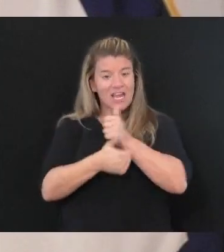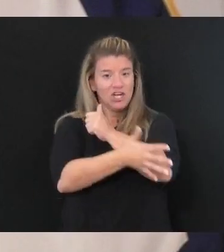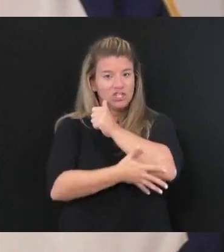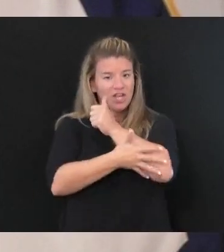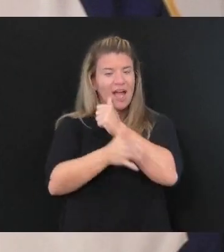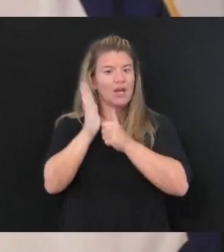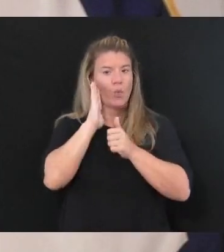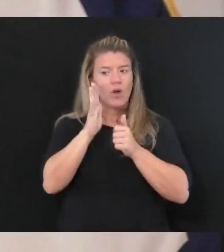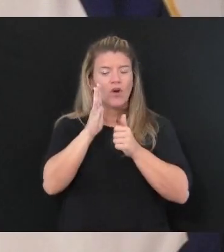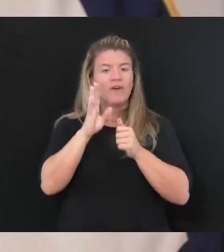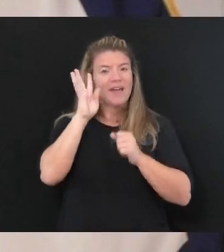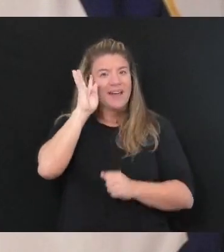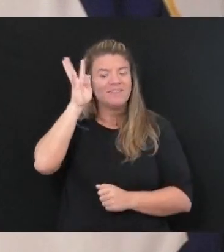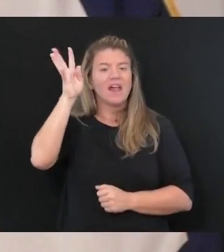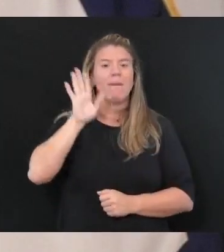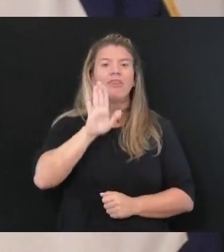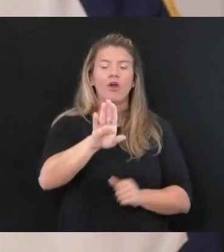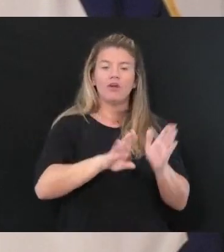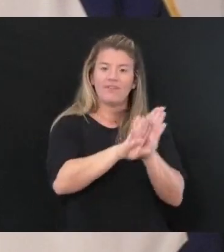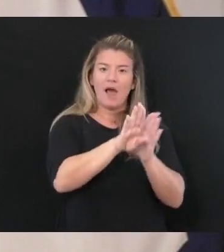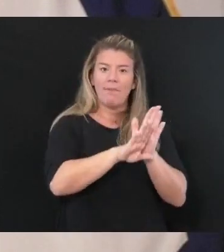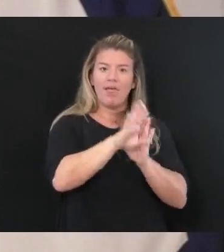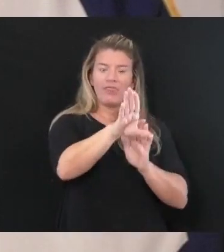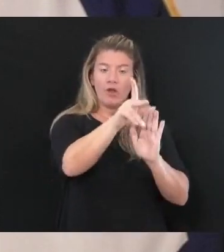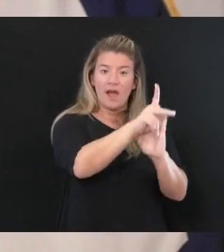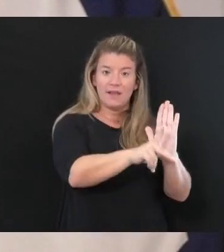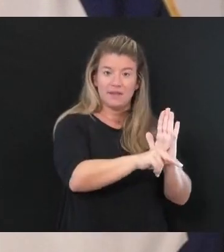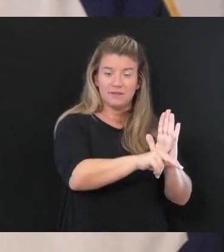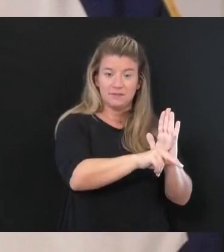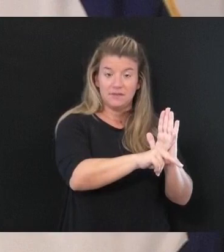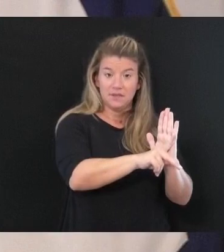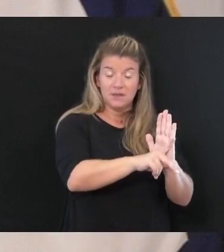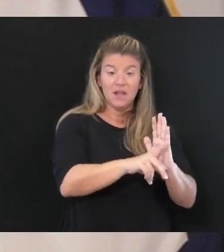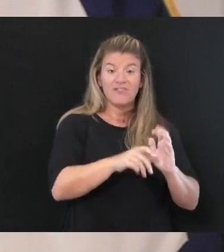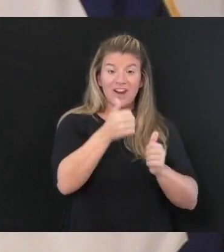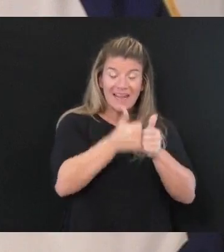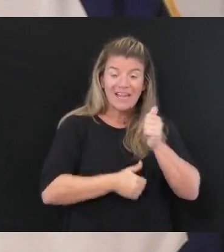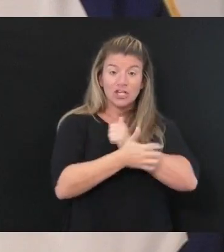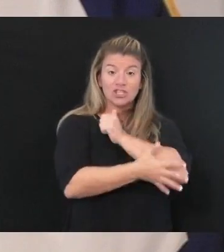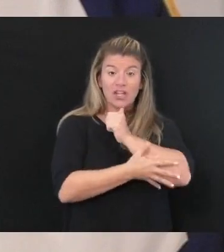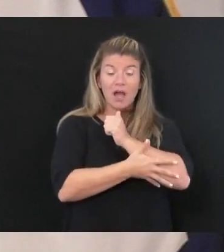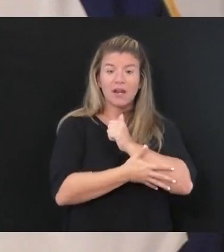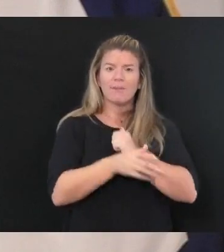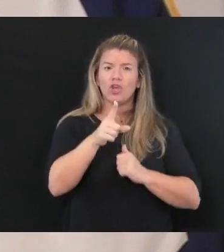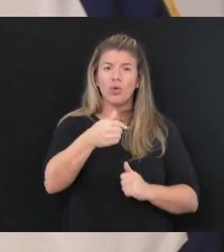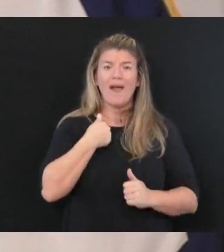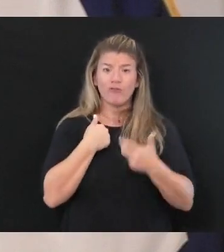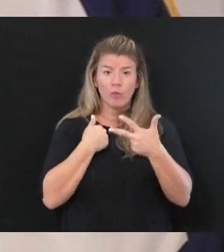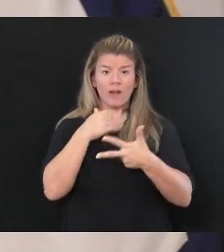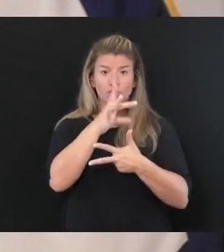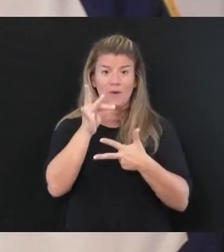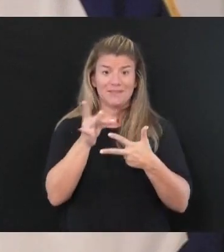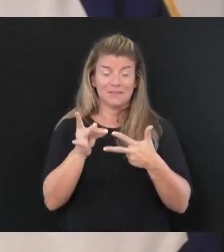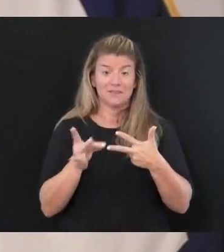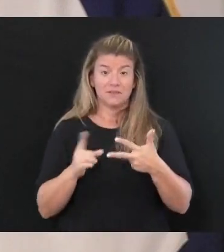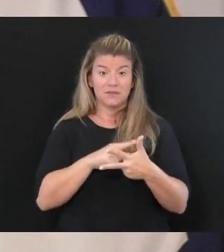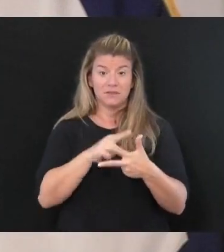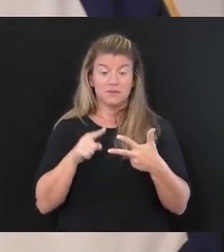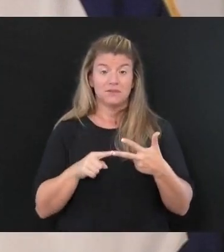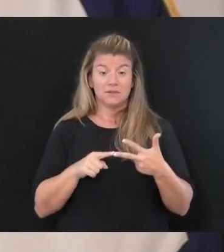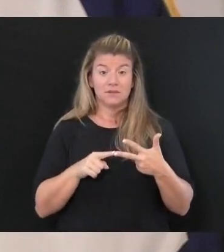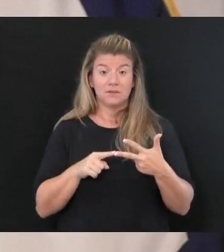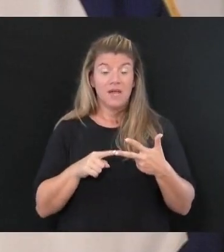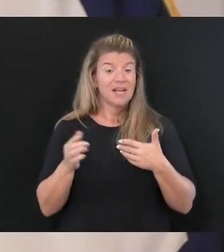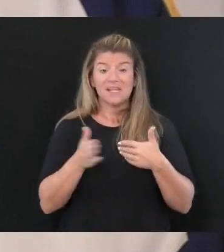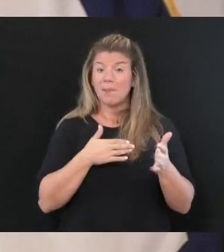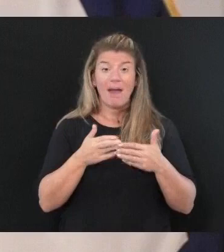and everything for their county. But you will have three mechanisms to go, even in a green